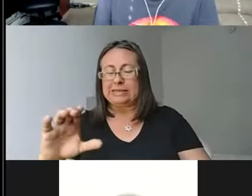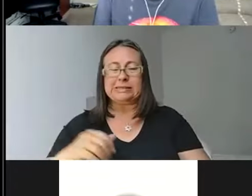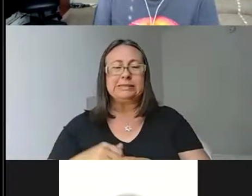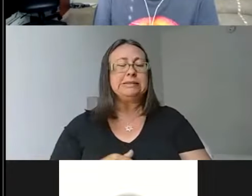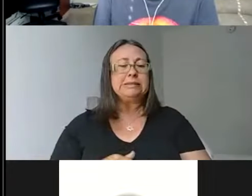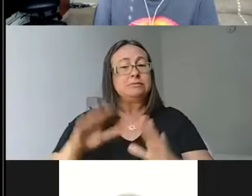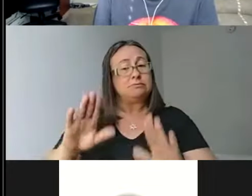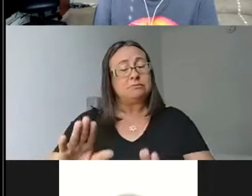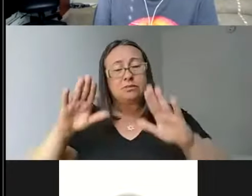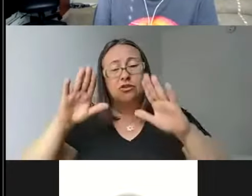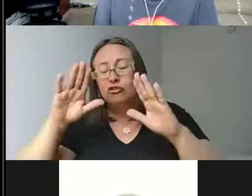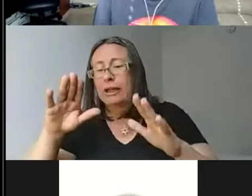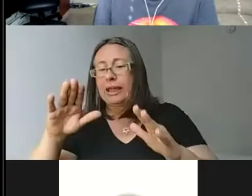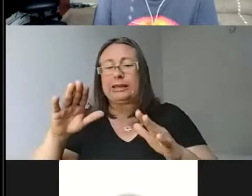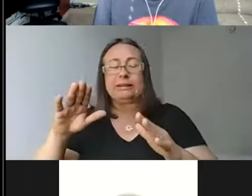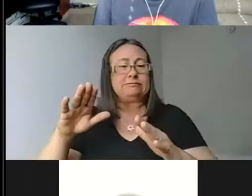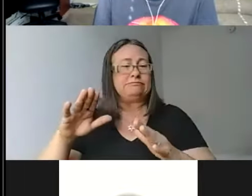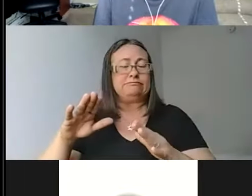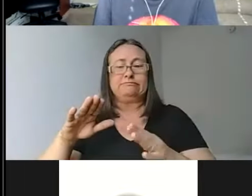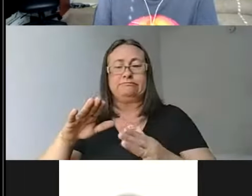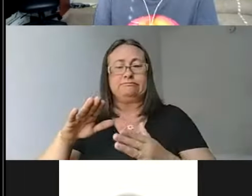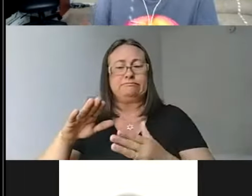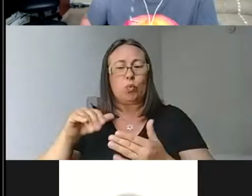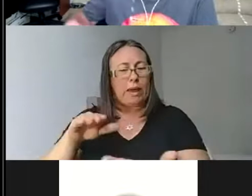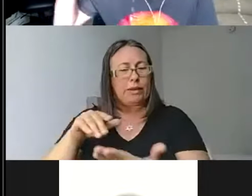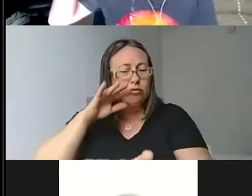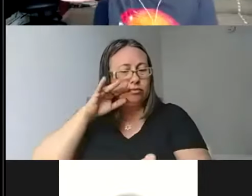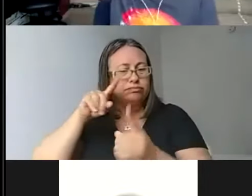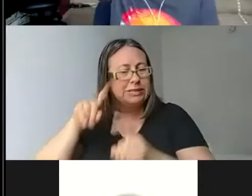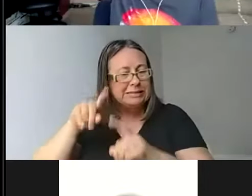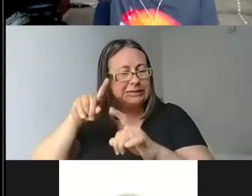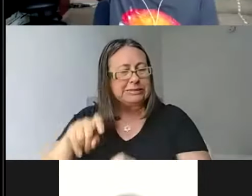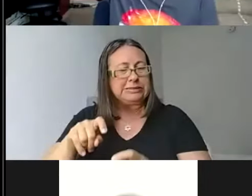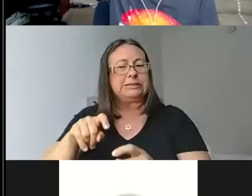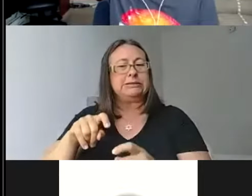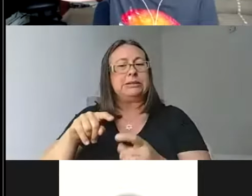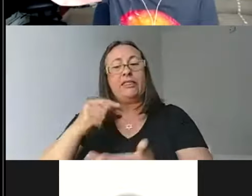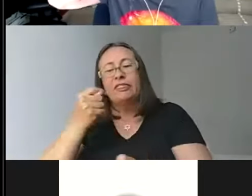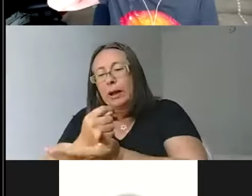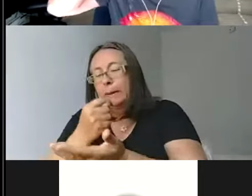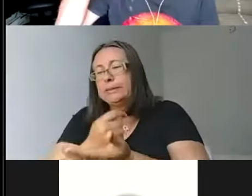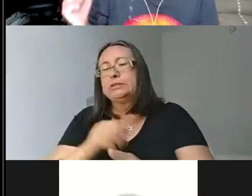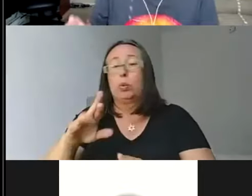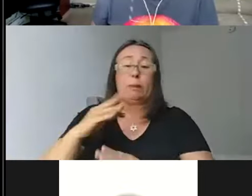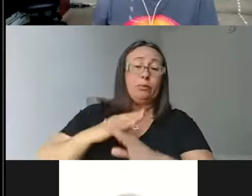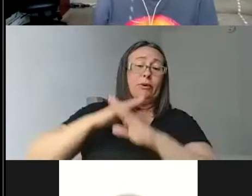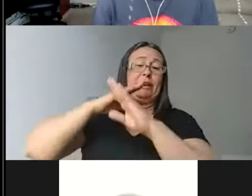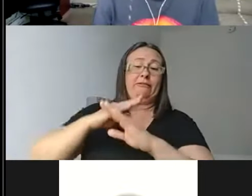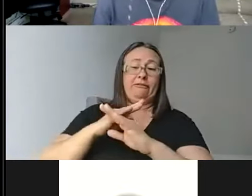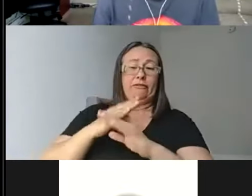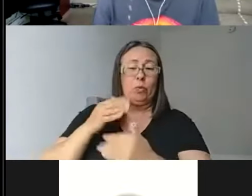model for testing some of these therapies or preventative measures too. There are people on our campus that do these kinds of